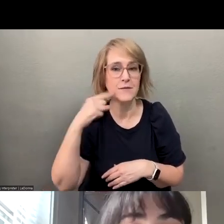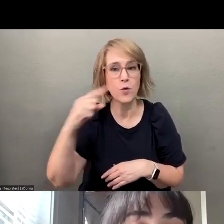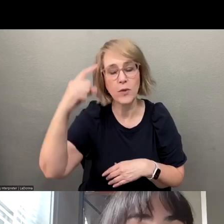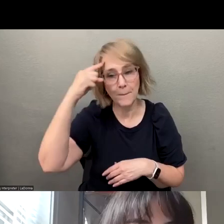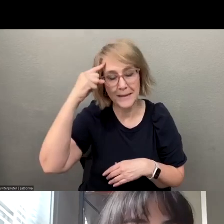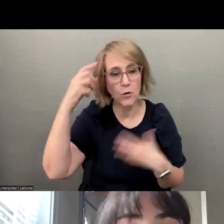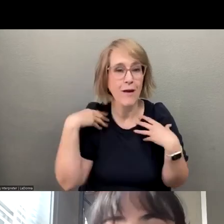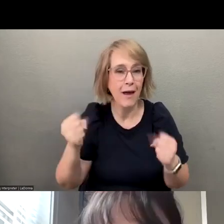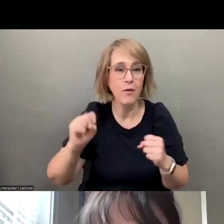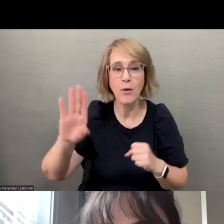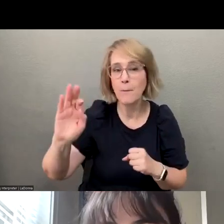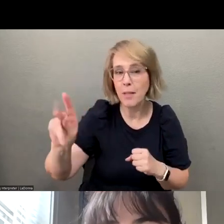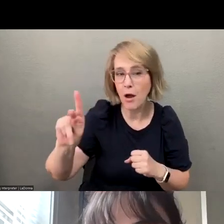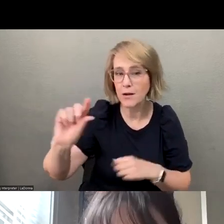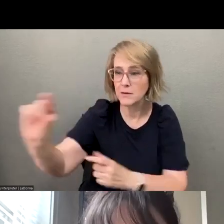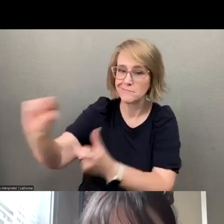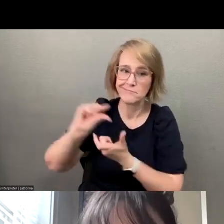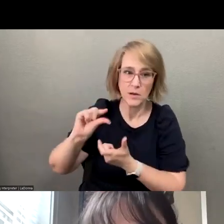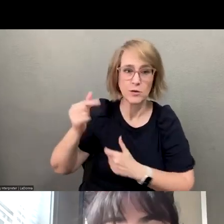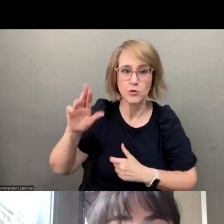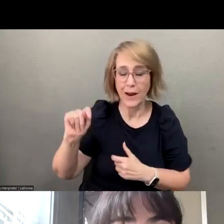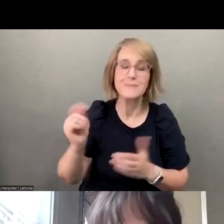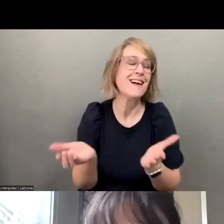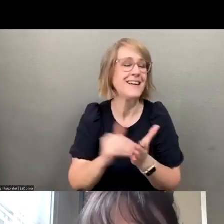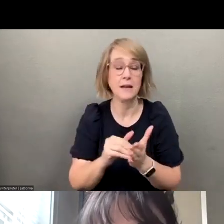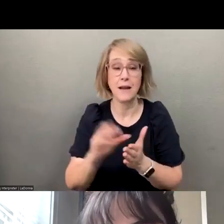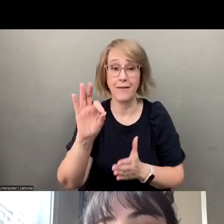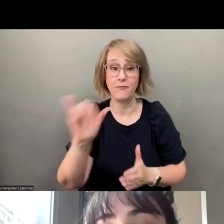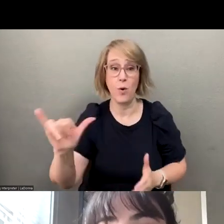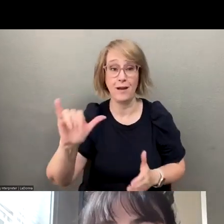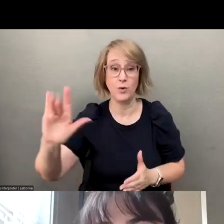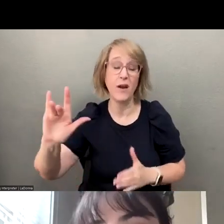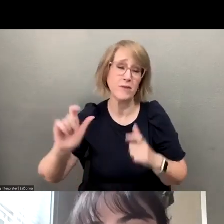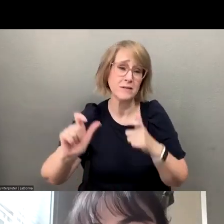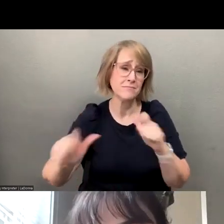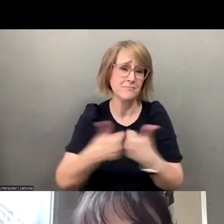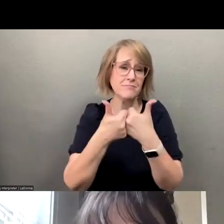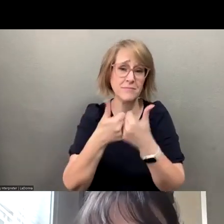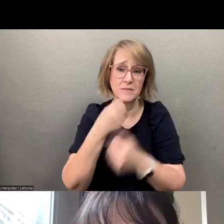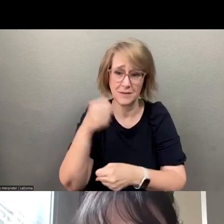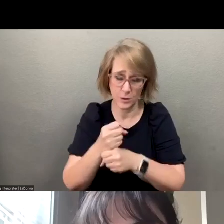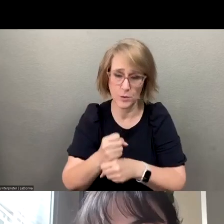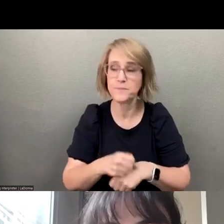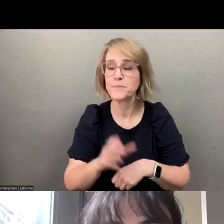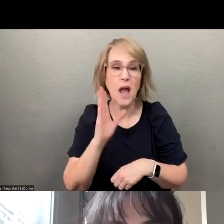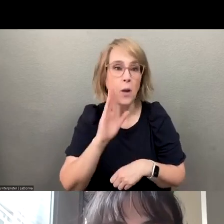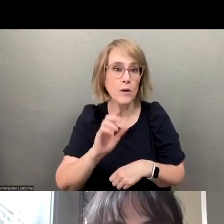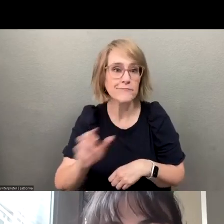grant. So again, difficult fiscal year, a lot of debate right now. I'll be hopping back on to listen to the rest of